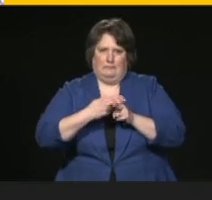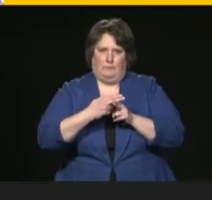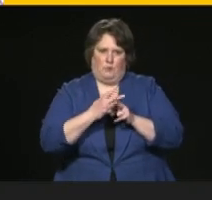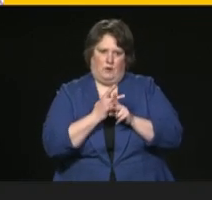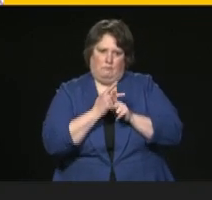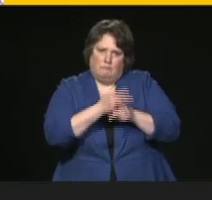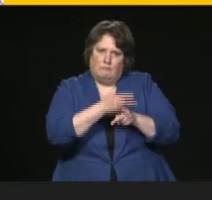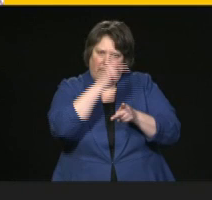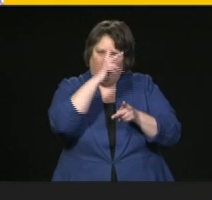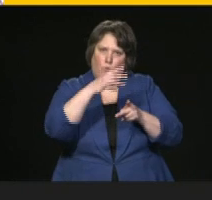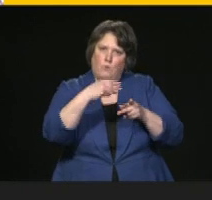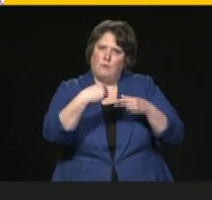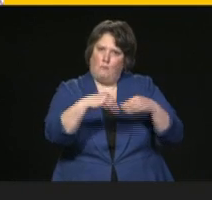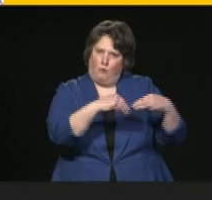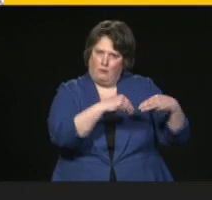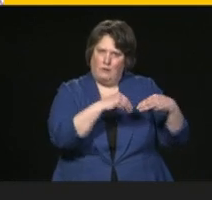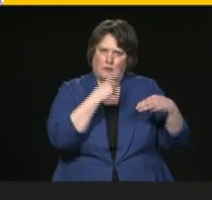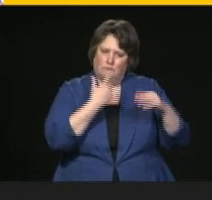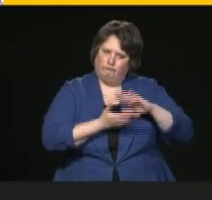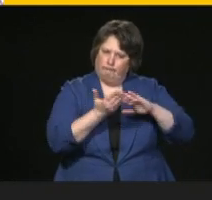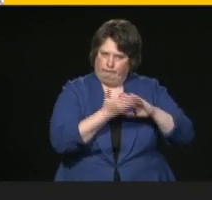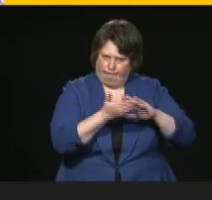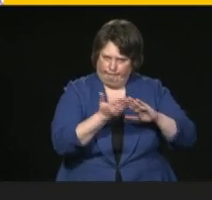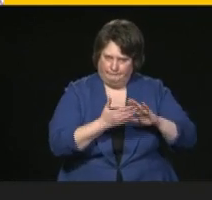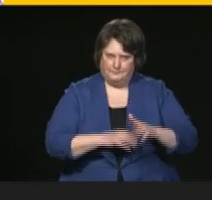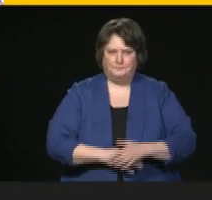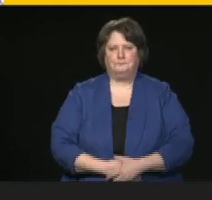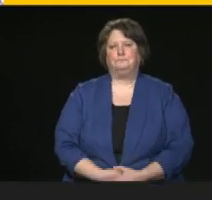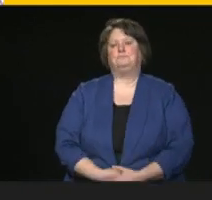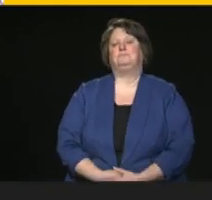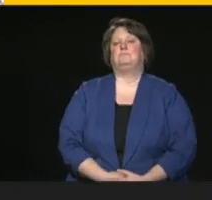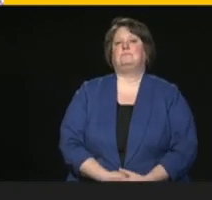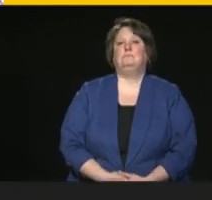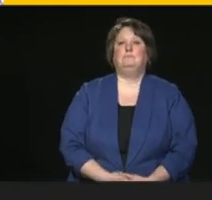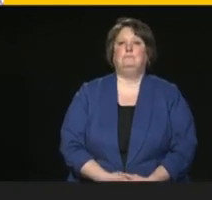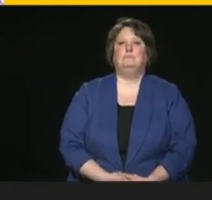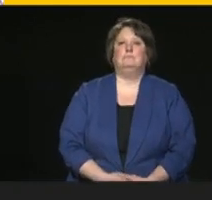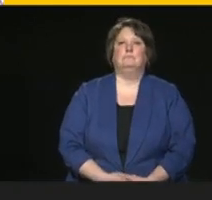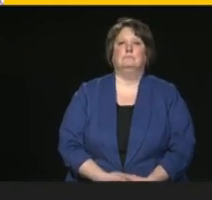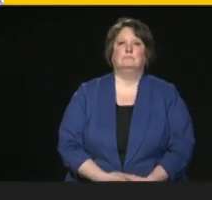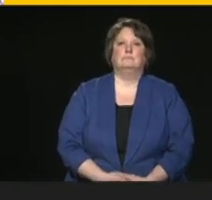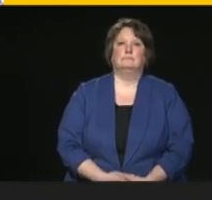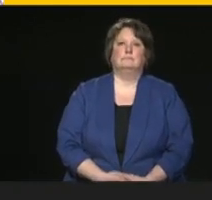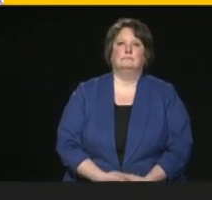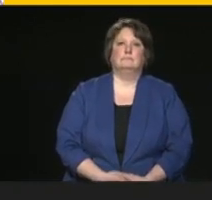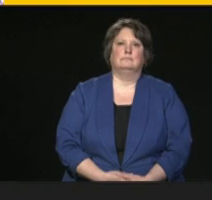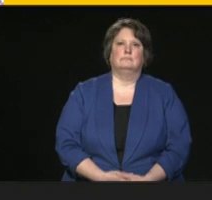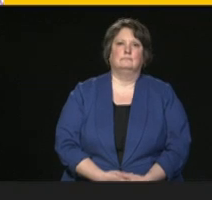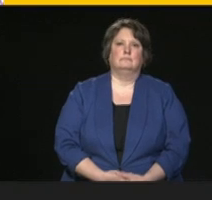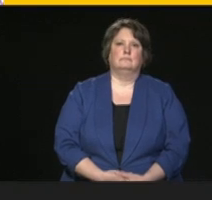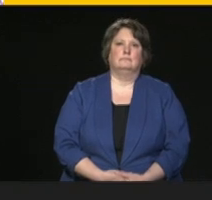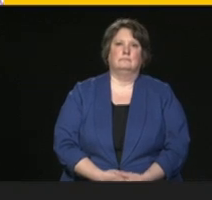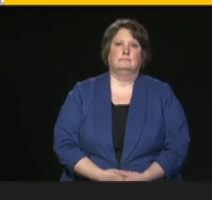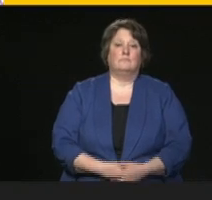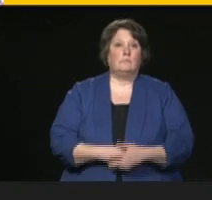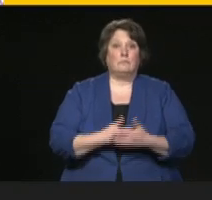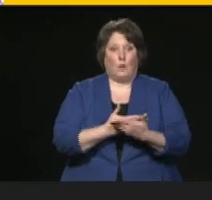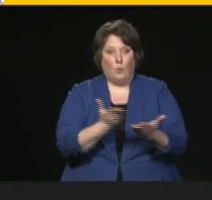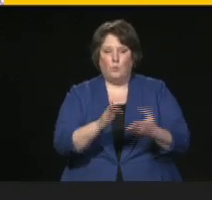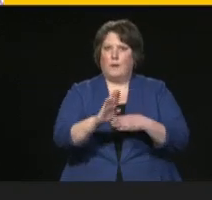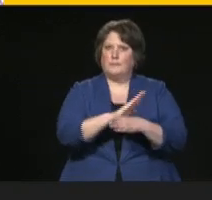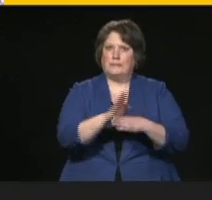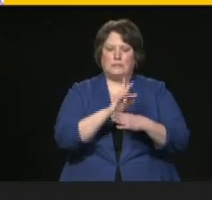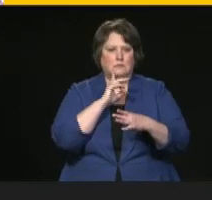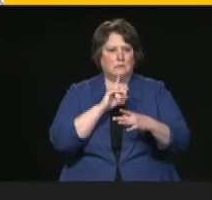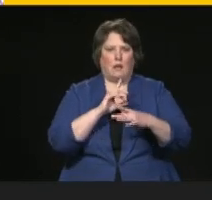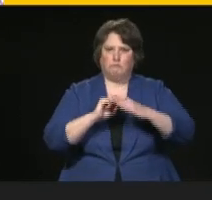The Government of Canada's securities market is foundational to our financial system. It's been functioning reasonably well in the